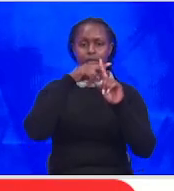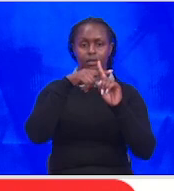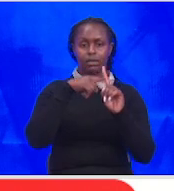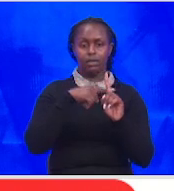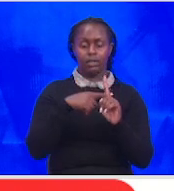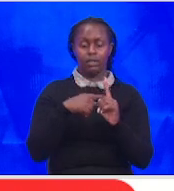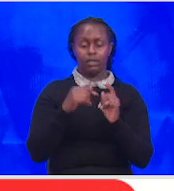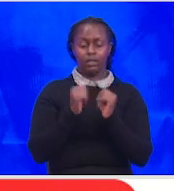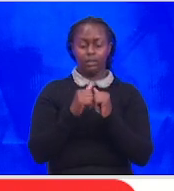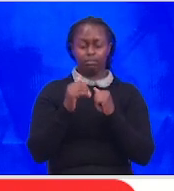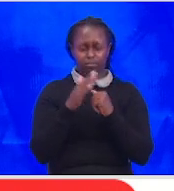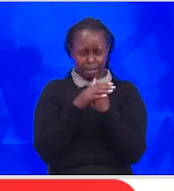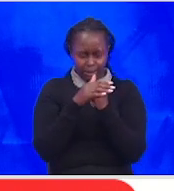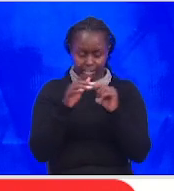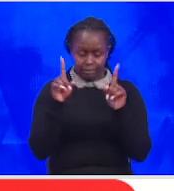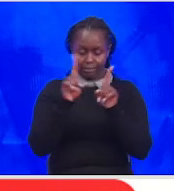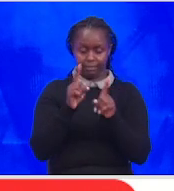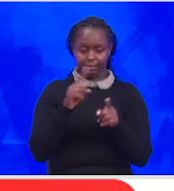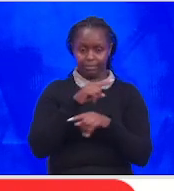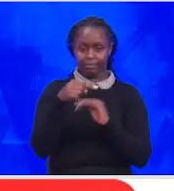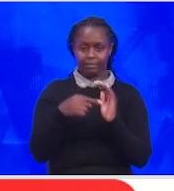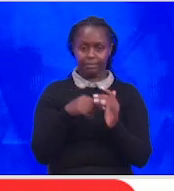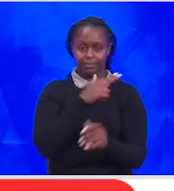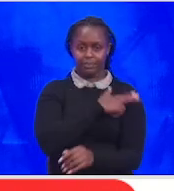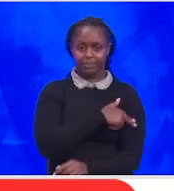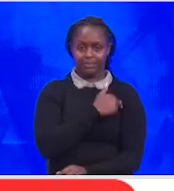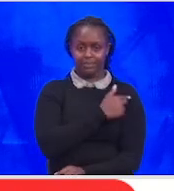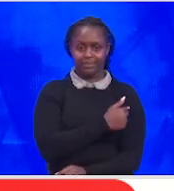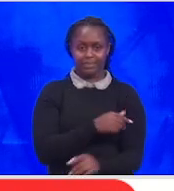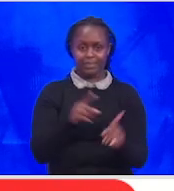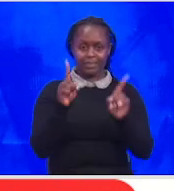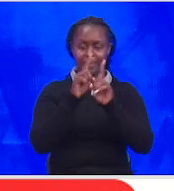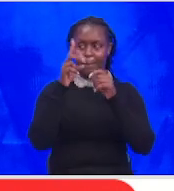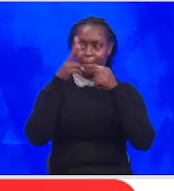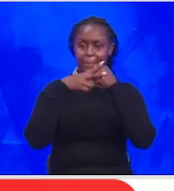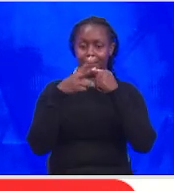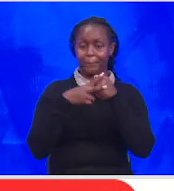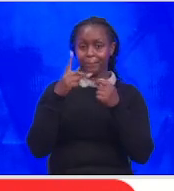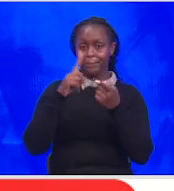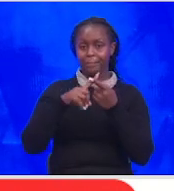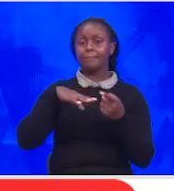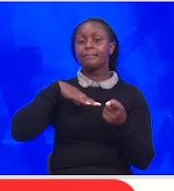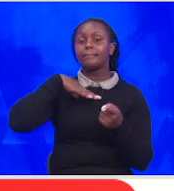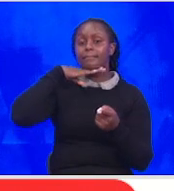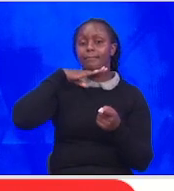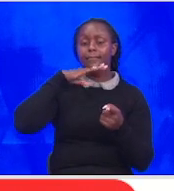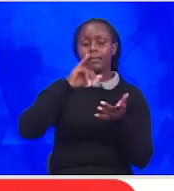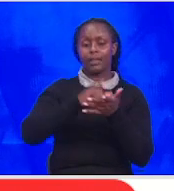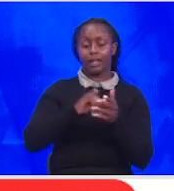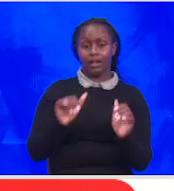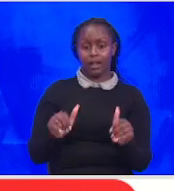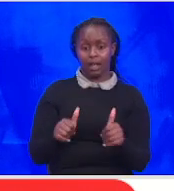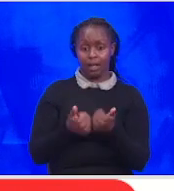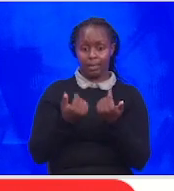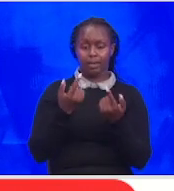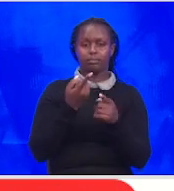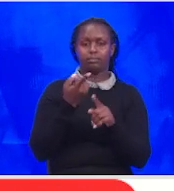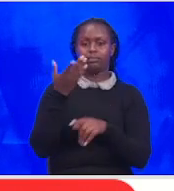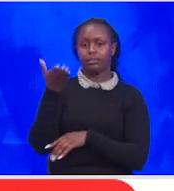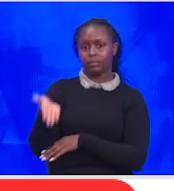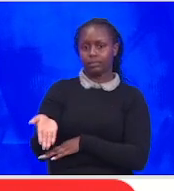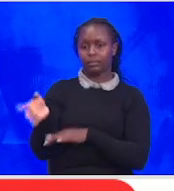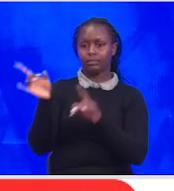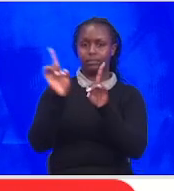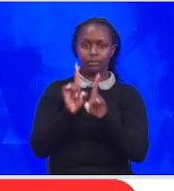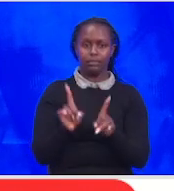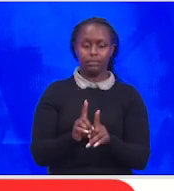casualties who've arrived at our hospital. 7 of those were fatalities that occurred at the site, and